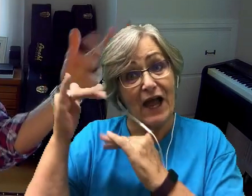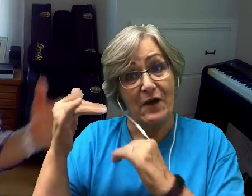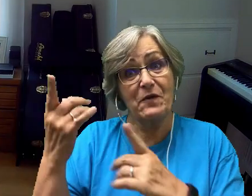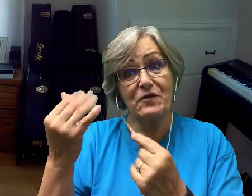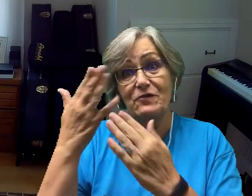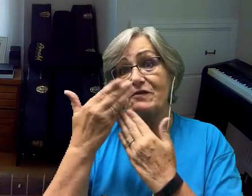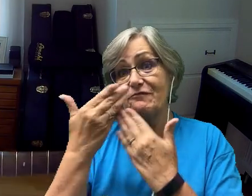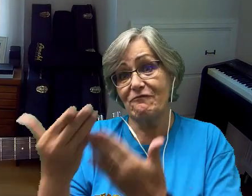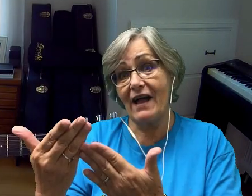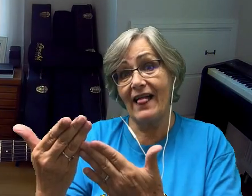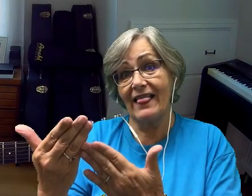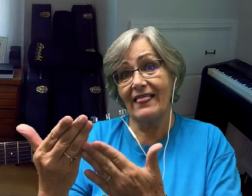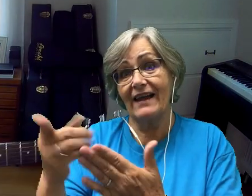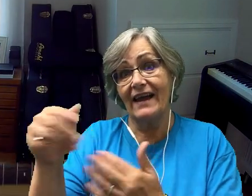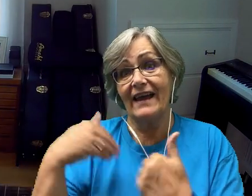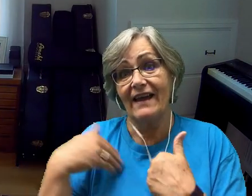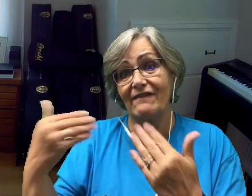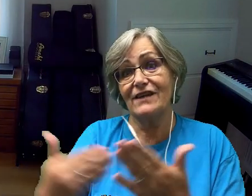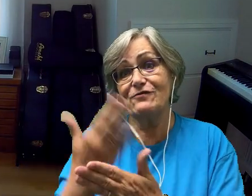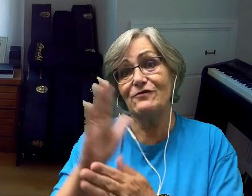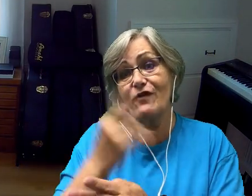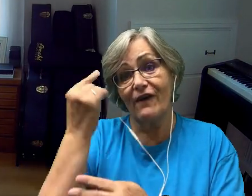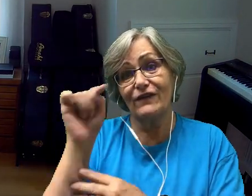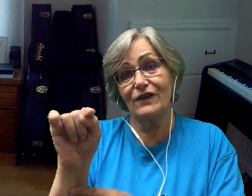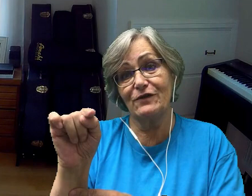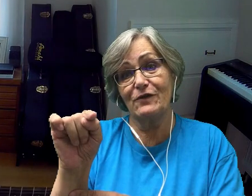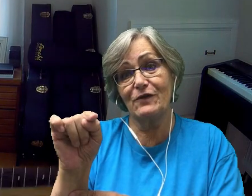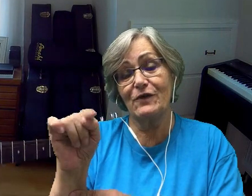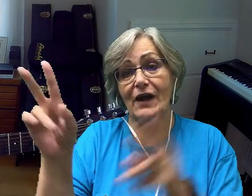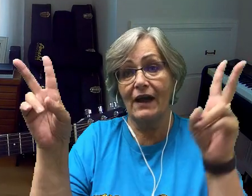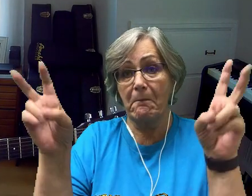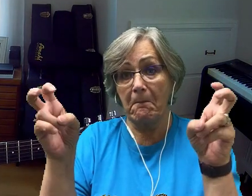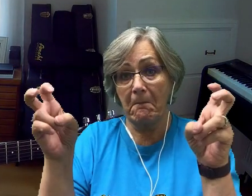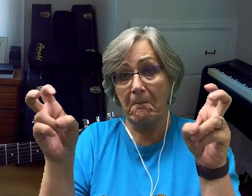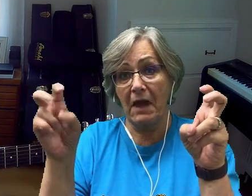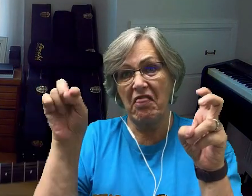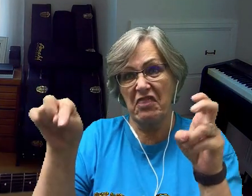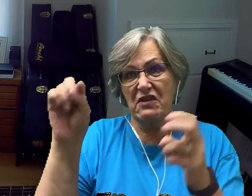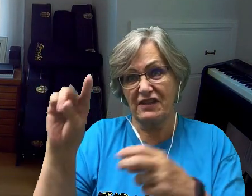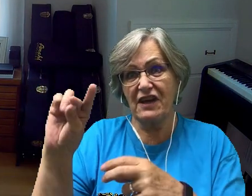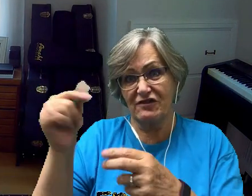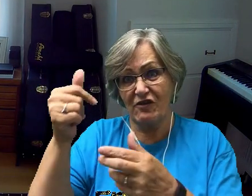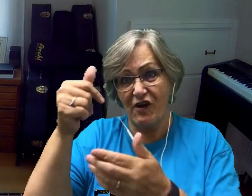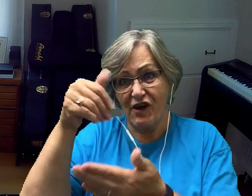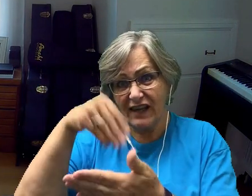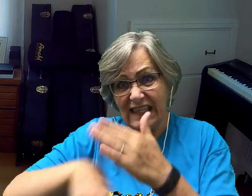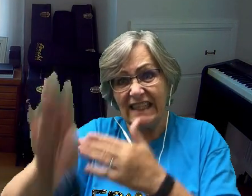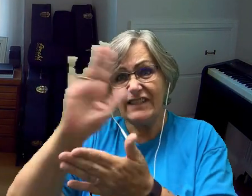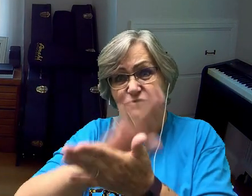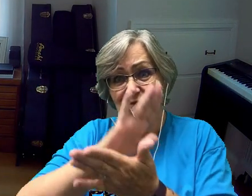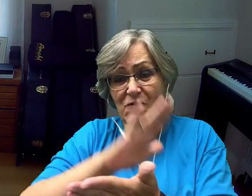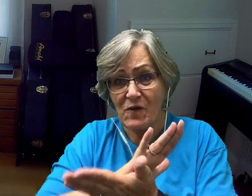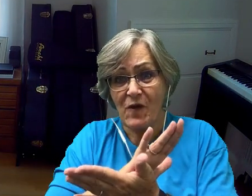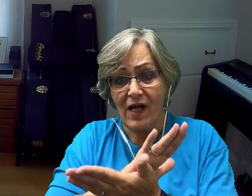I hope you're doing well. Say, I have a new song for you. It's called There's a Dog